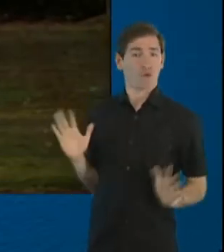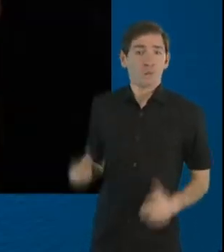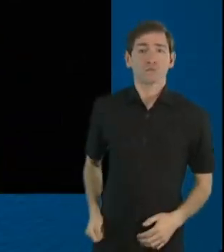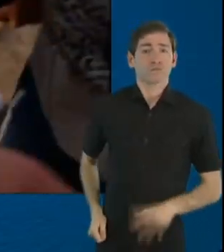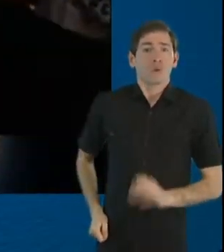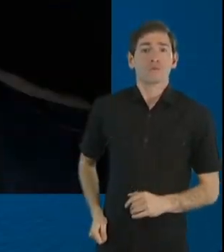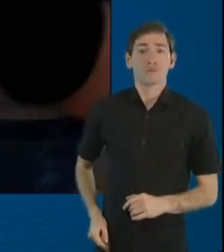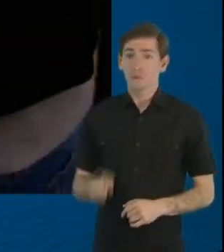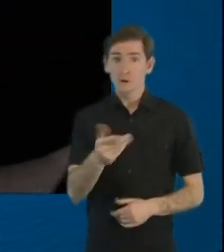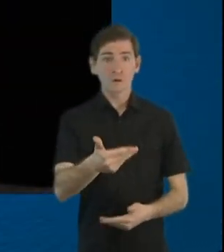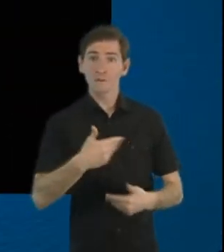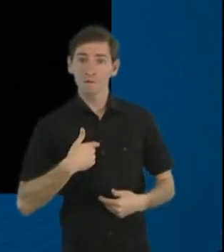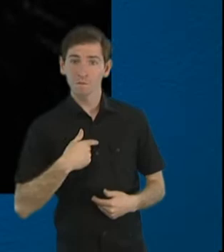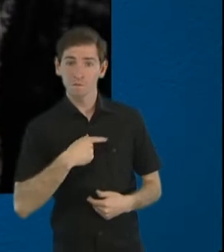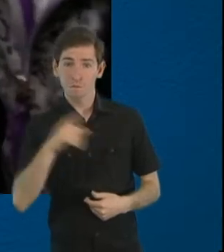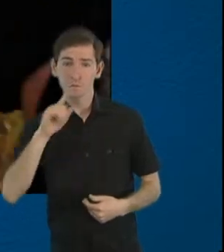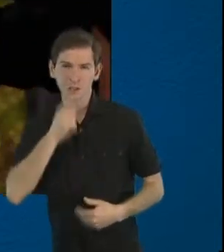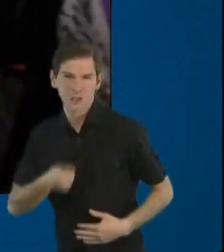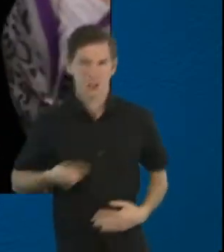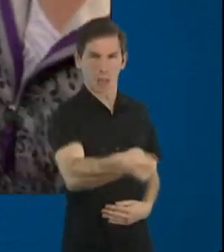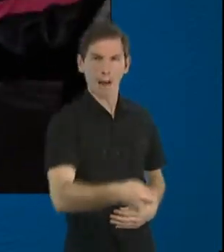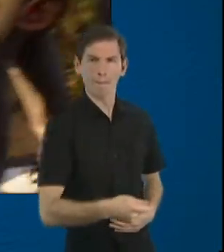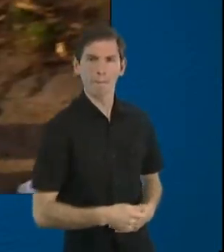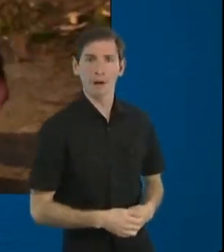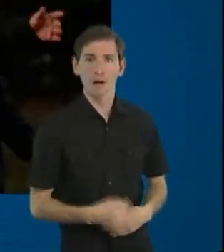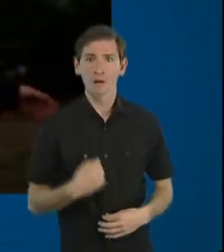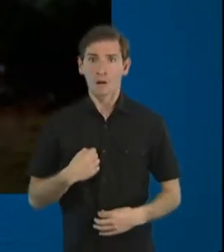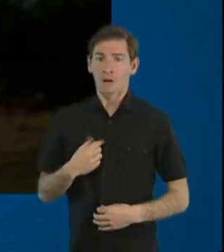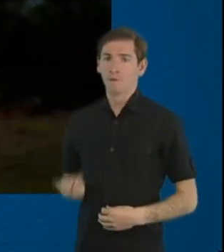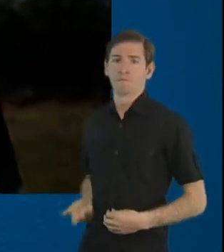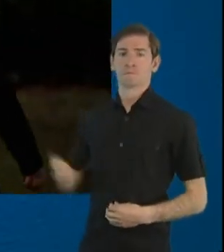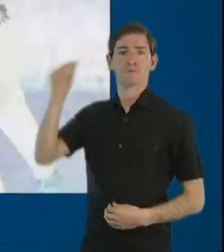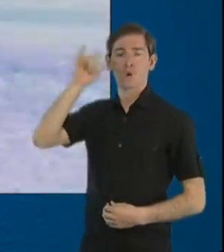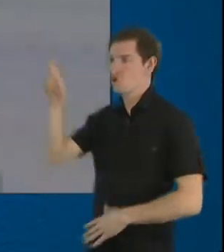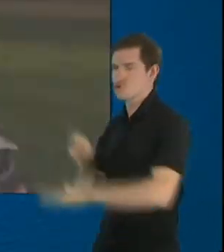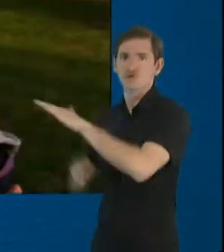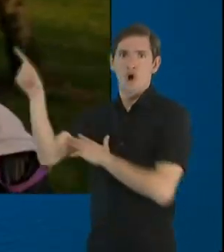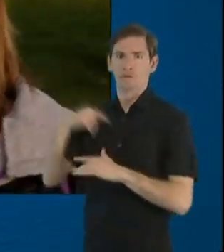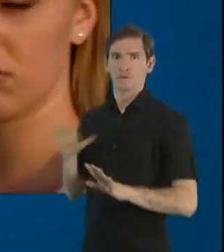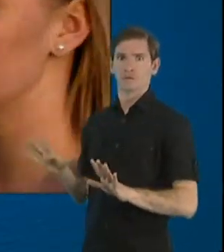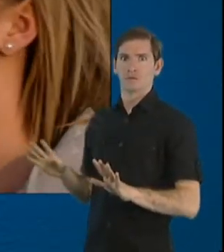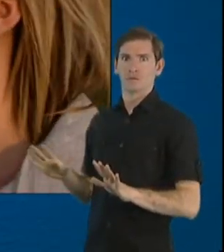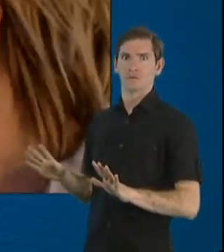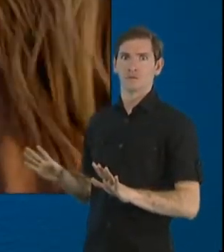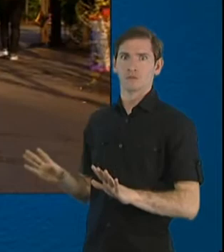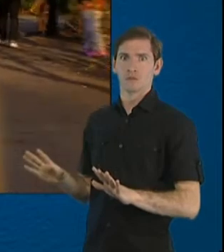they just said, if you don't give me a phone we're all gonna stab you now. So I just gave over my phone and they ran off.